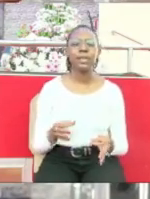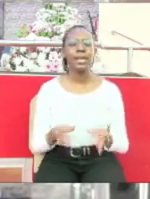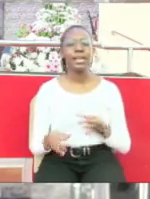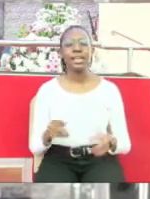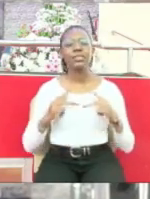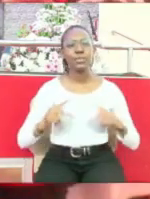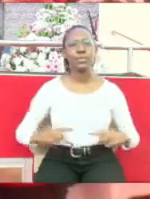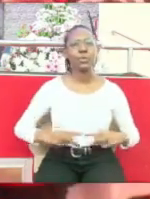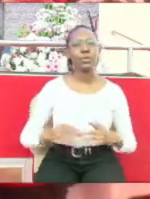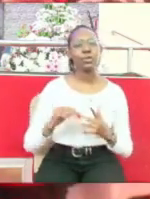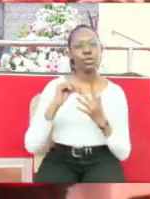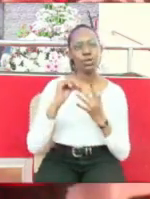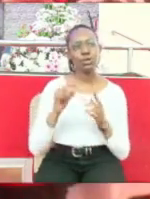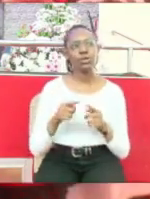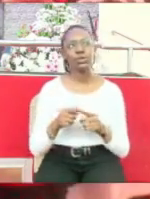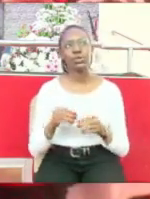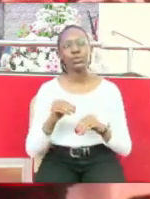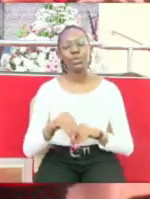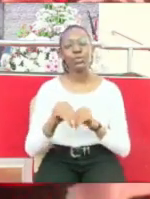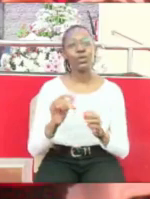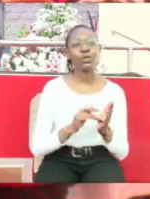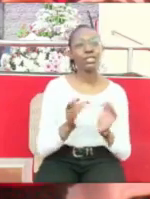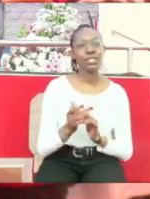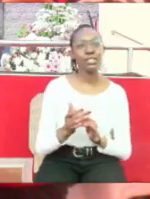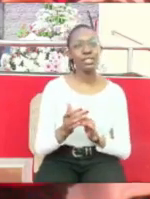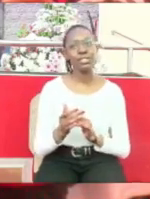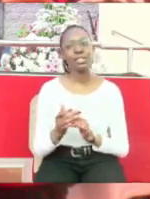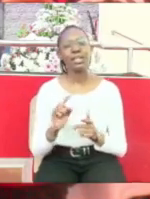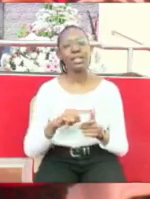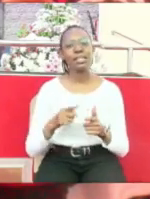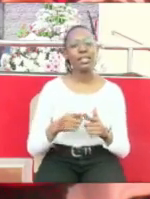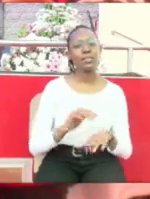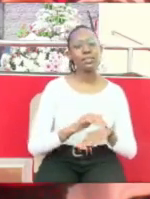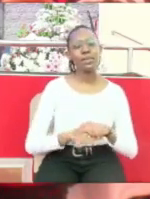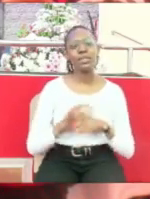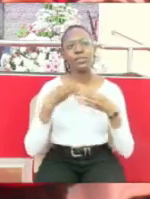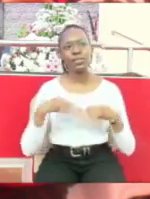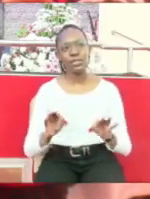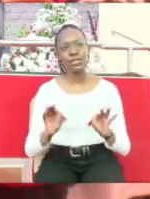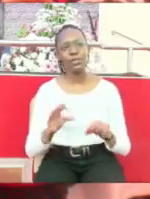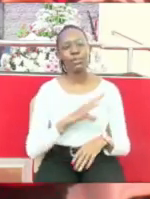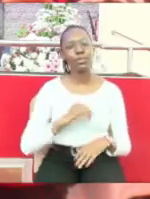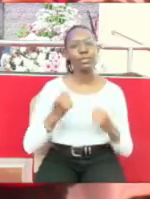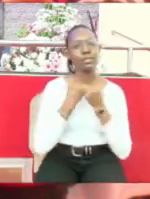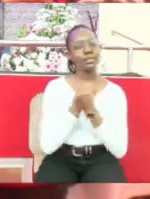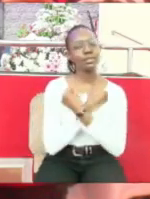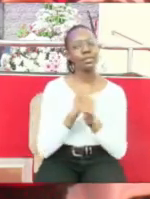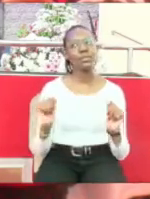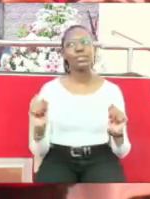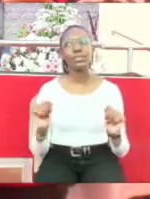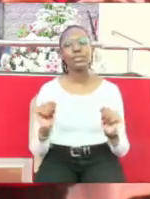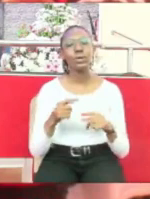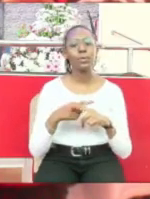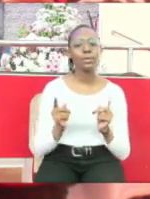then kama waliamua kumfuata, they would have found freedom, wangepata uhuru, they would have found salvation, wangepata wokovu. But they